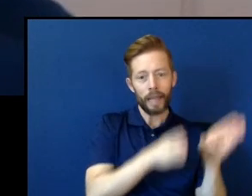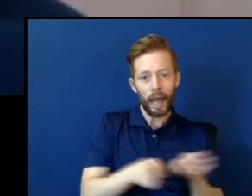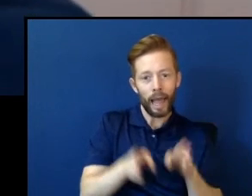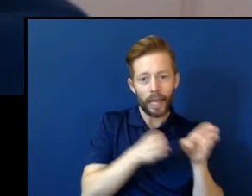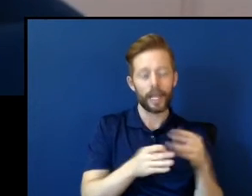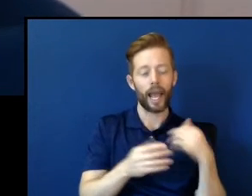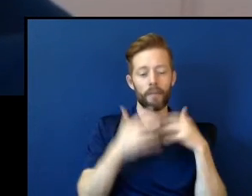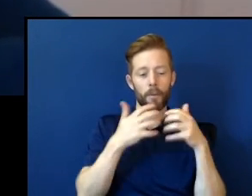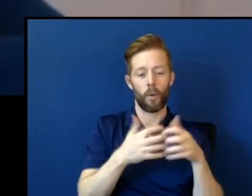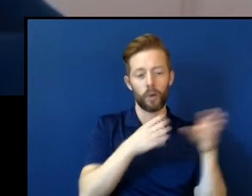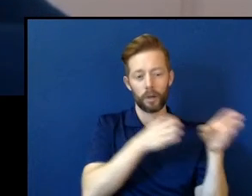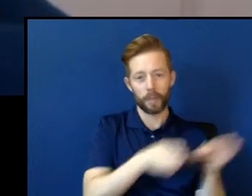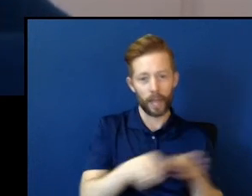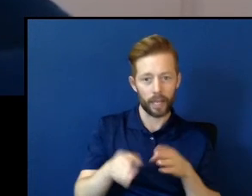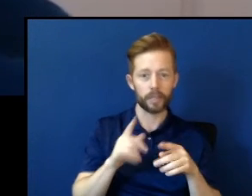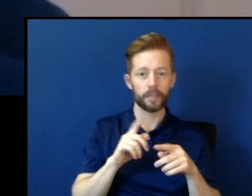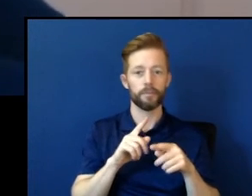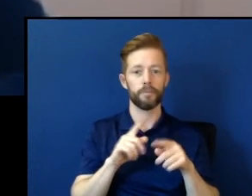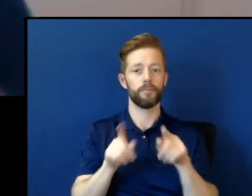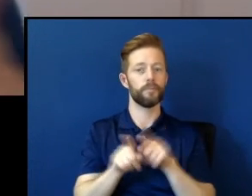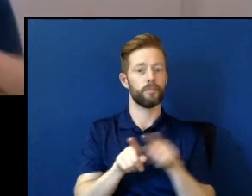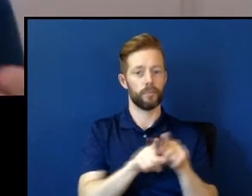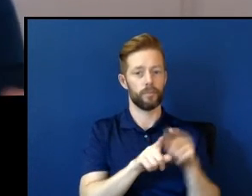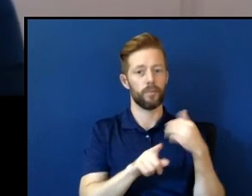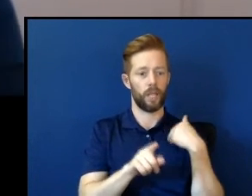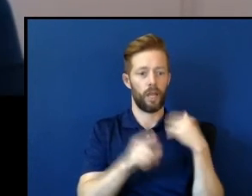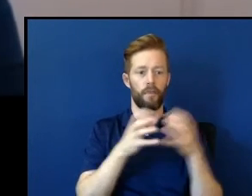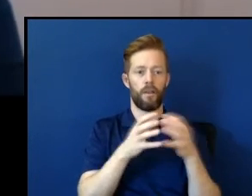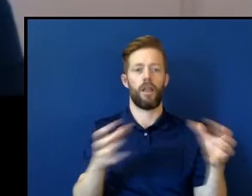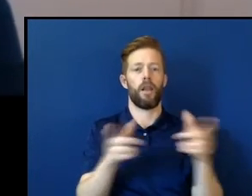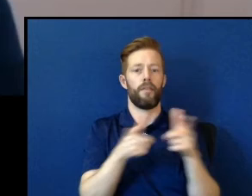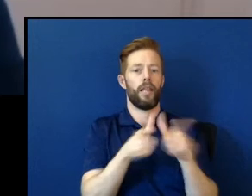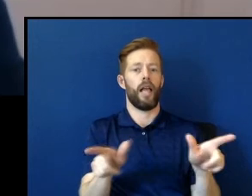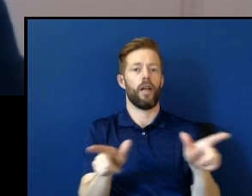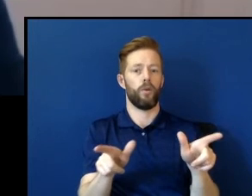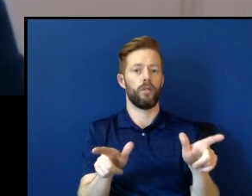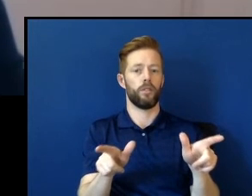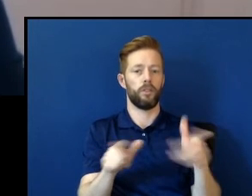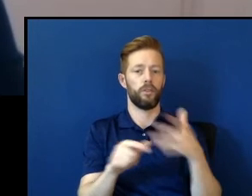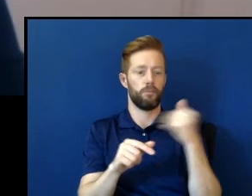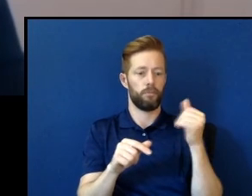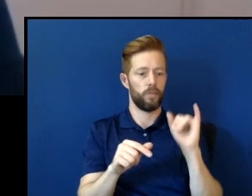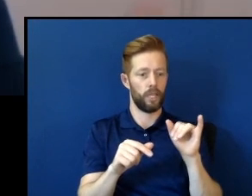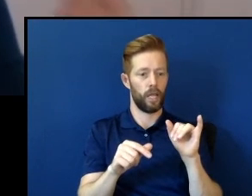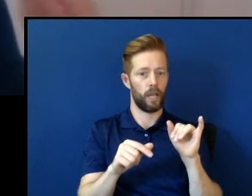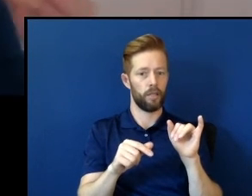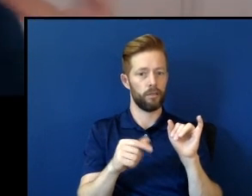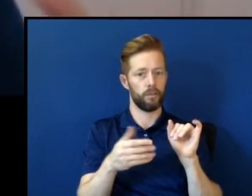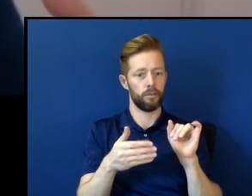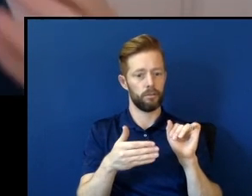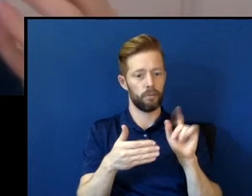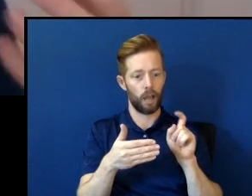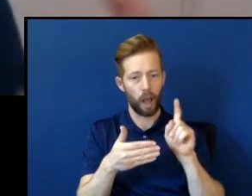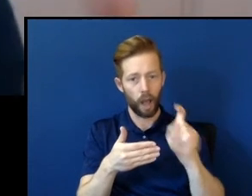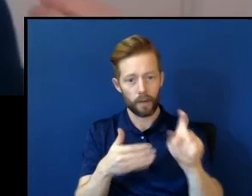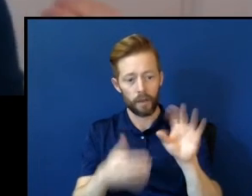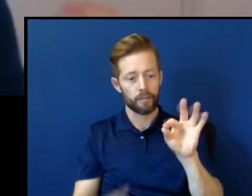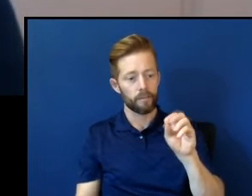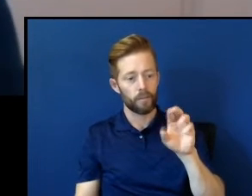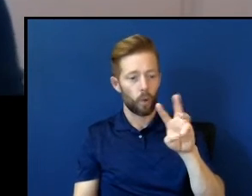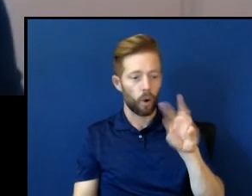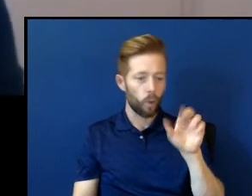also have to plan your motions. So there's motor planning. And then there's also quite a bit of language because of those